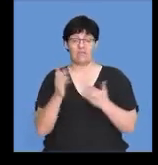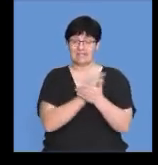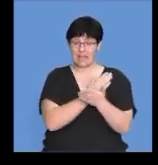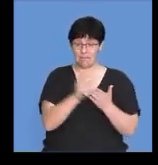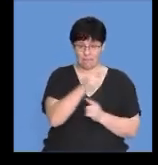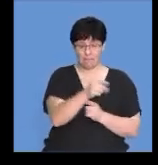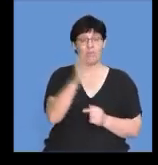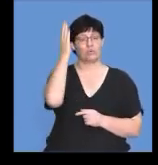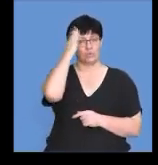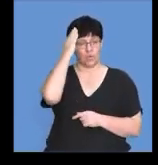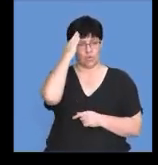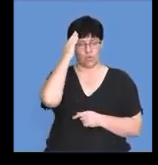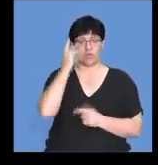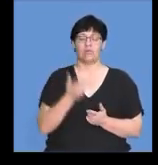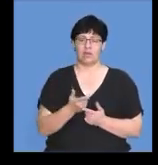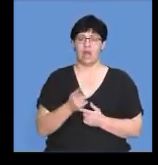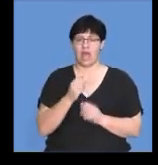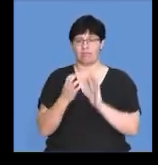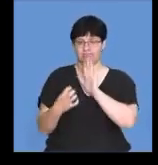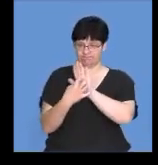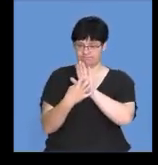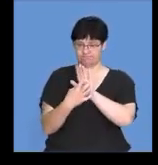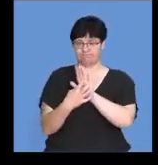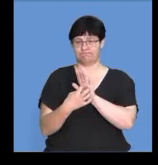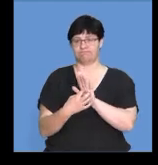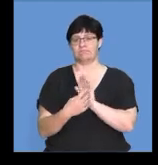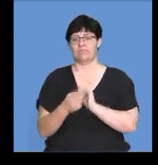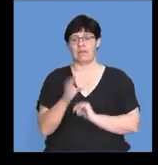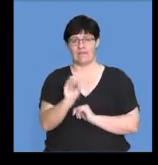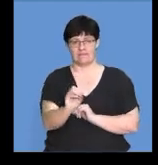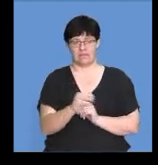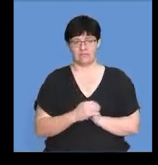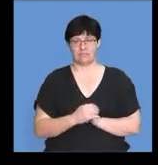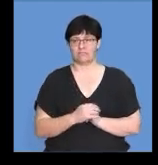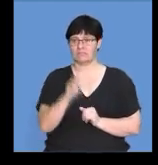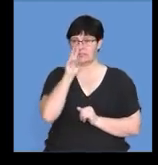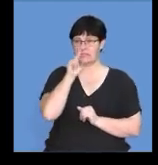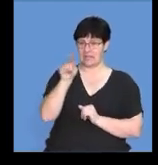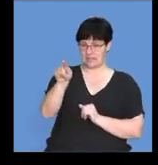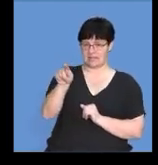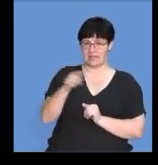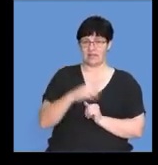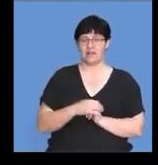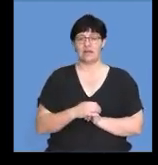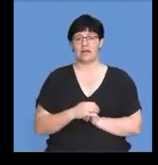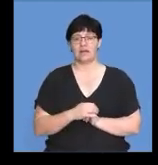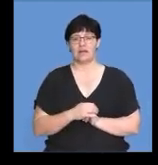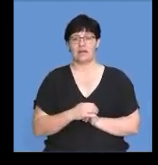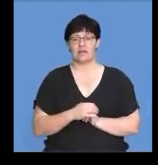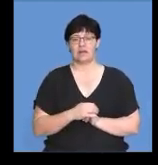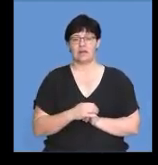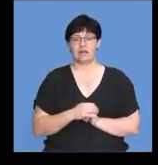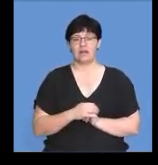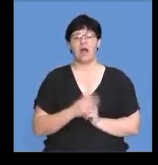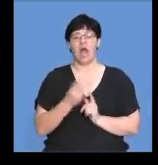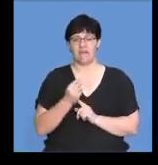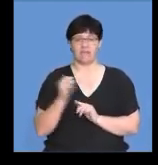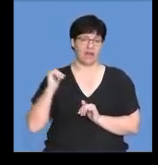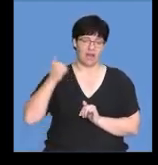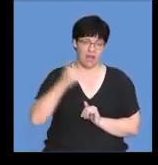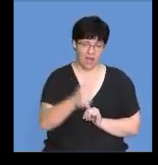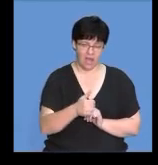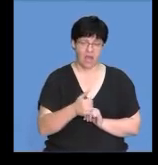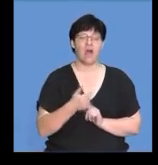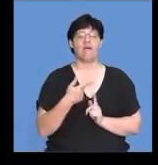are known and indicated on the diagram. So let's get into that diagram. So here we're seeing a diagram that shows the inheritance of